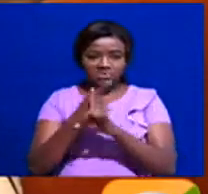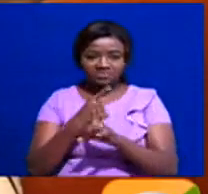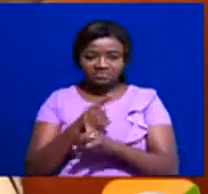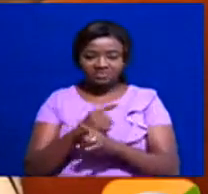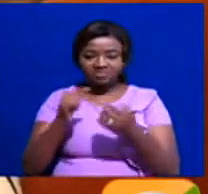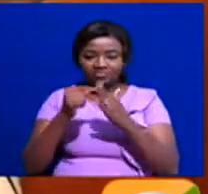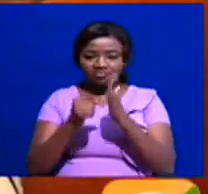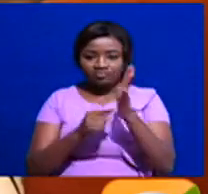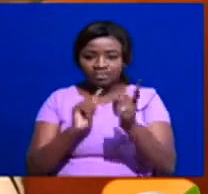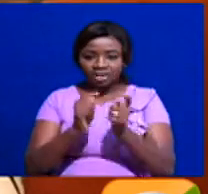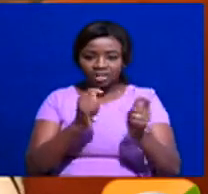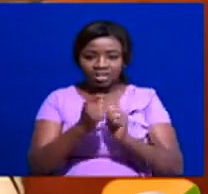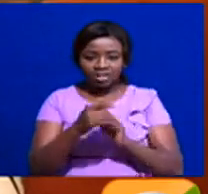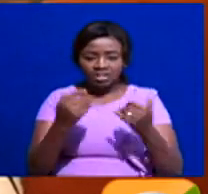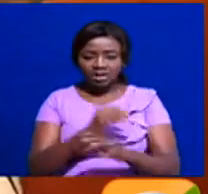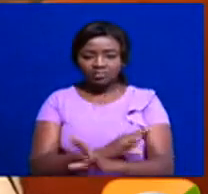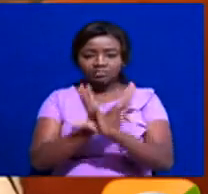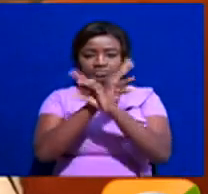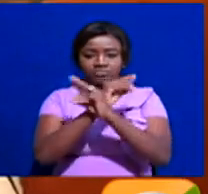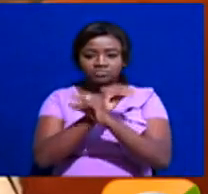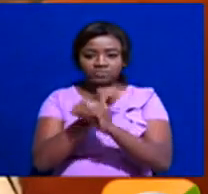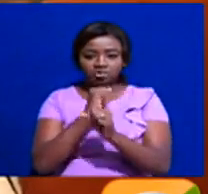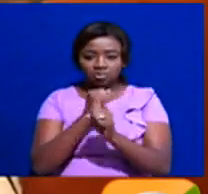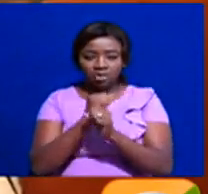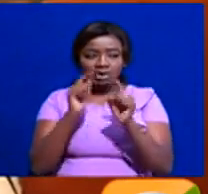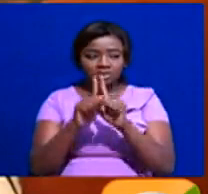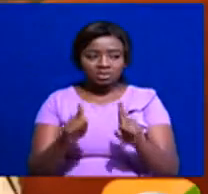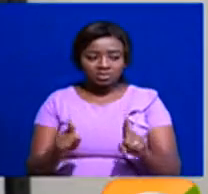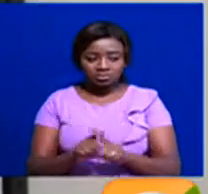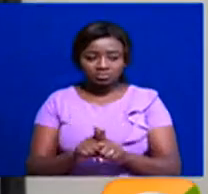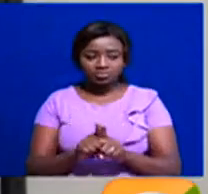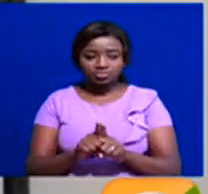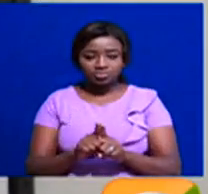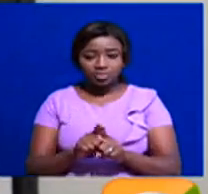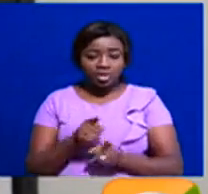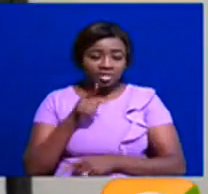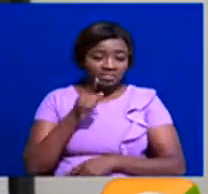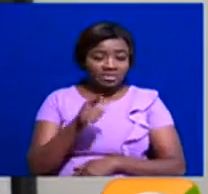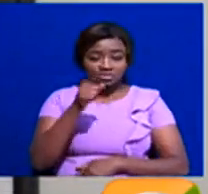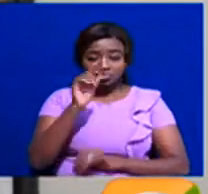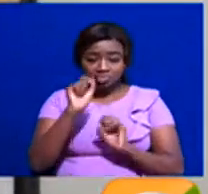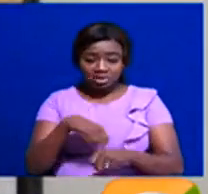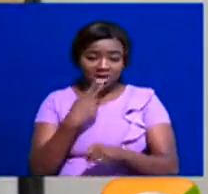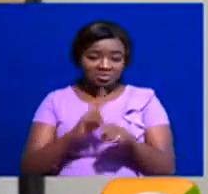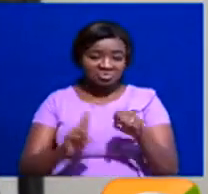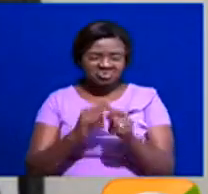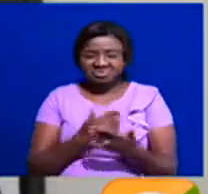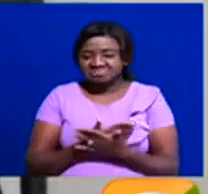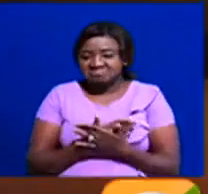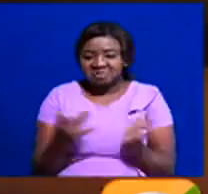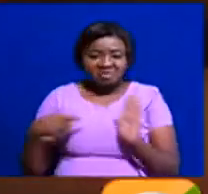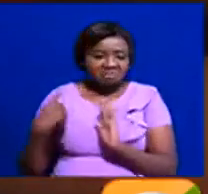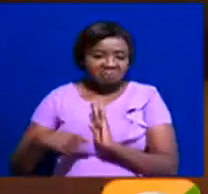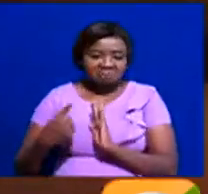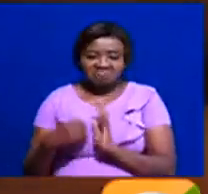now, you know, virtual reality, of course, and augmented reality as well. It's something that you can use in any discipline or industry you're